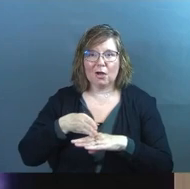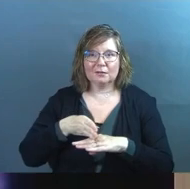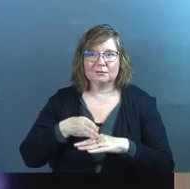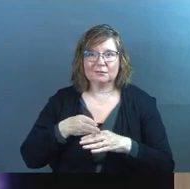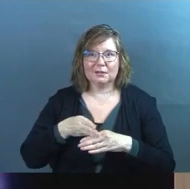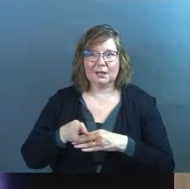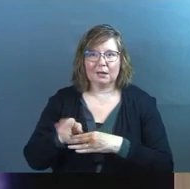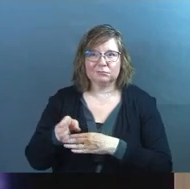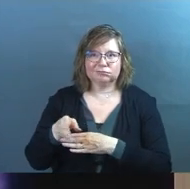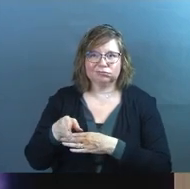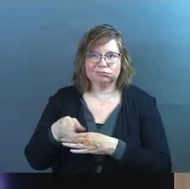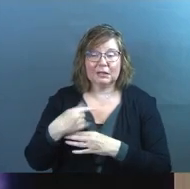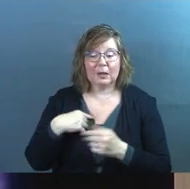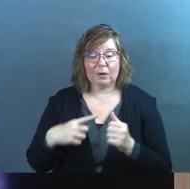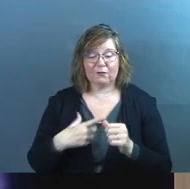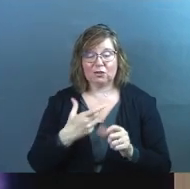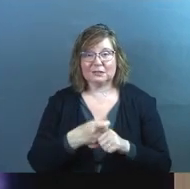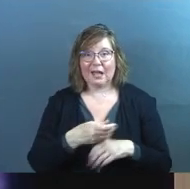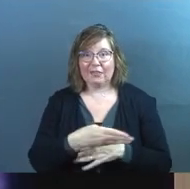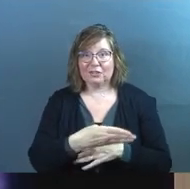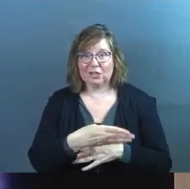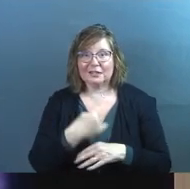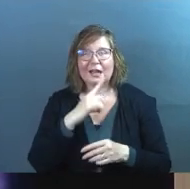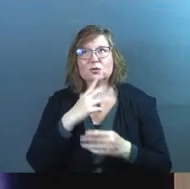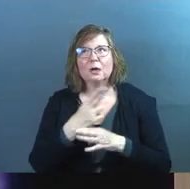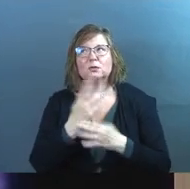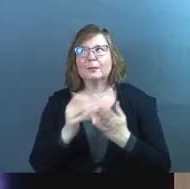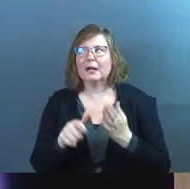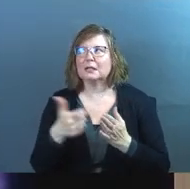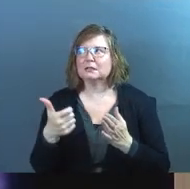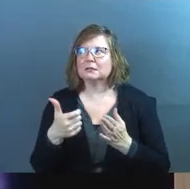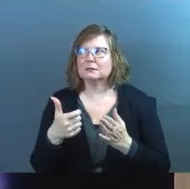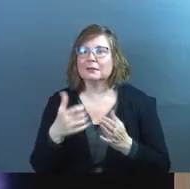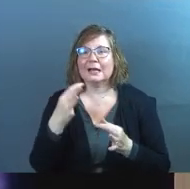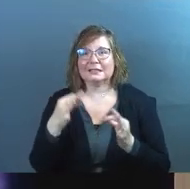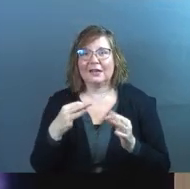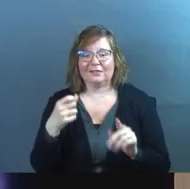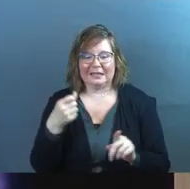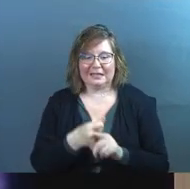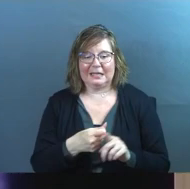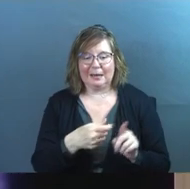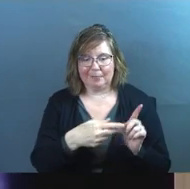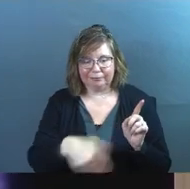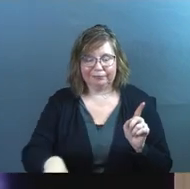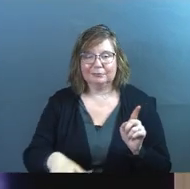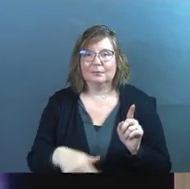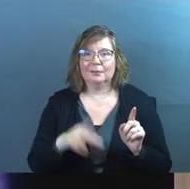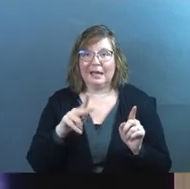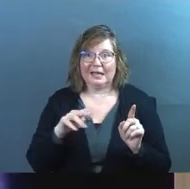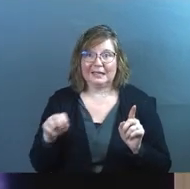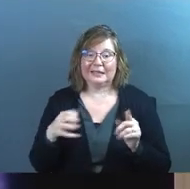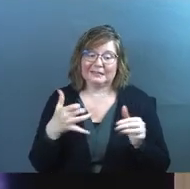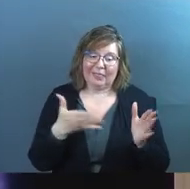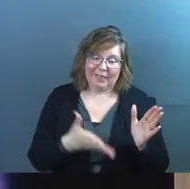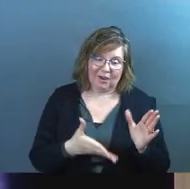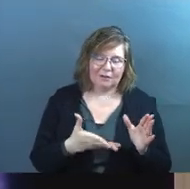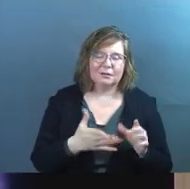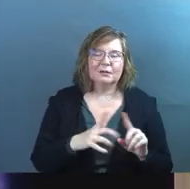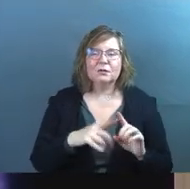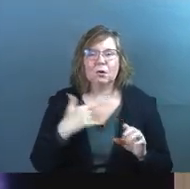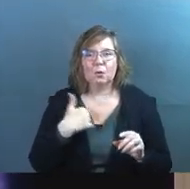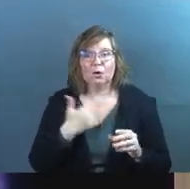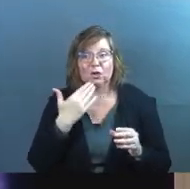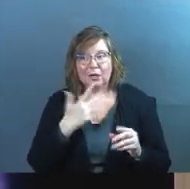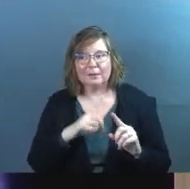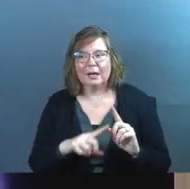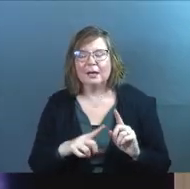I mentioned this before as well, that when I first got the chainsaw, and actually I was using somebody else's, I definitely hit my knee and like sliced my knee open. It's still there.